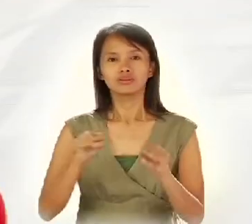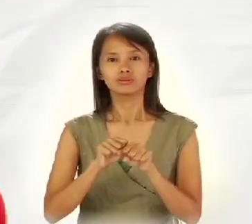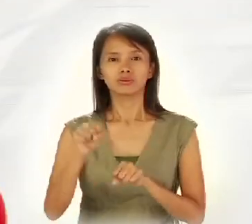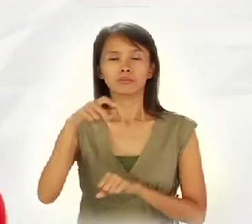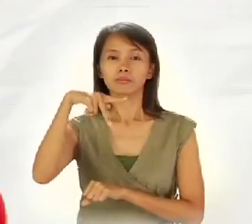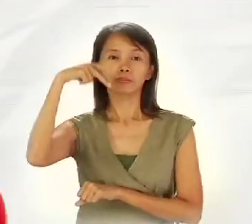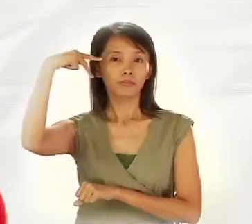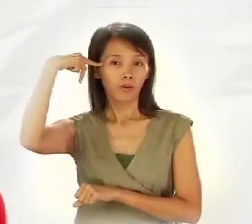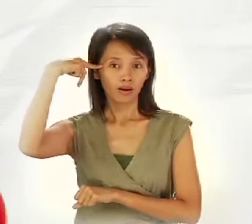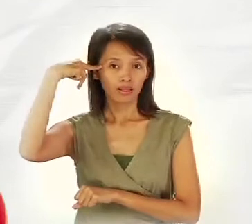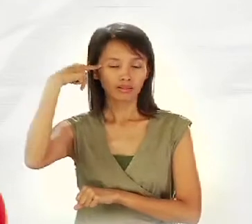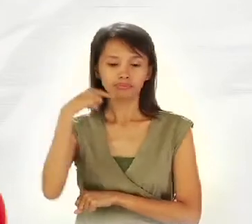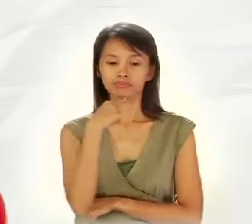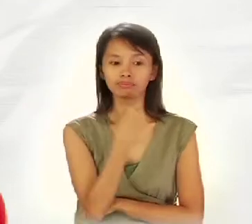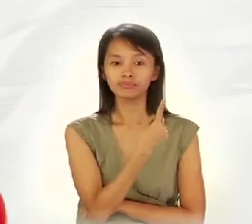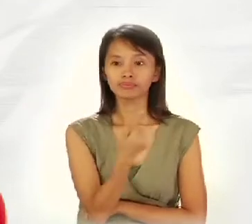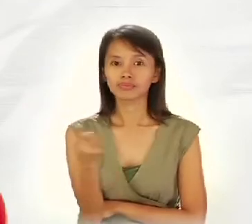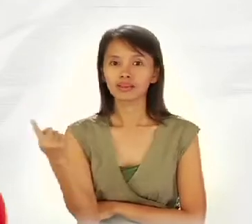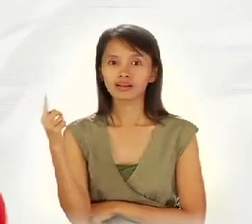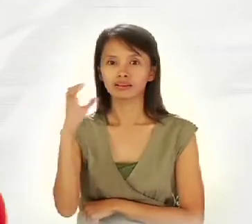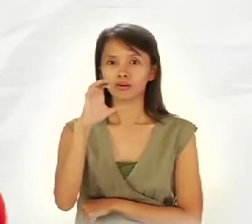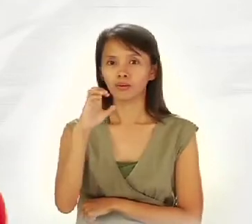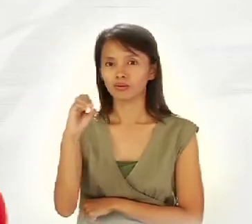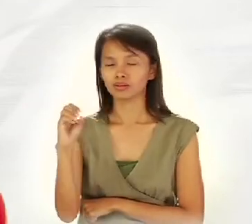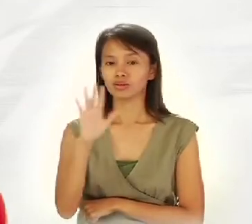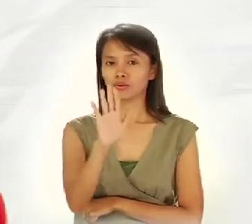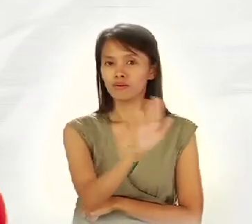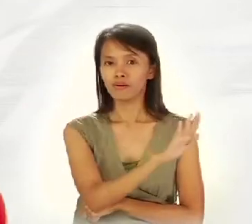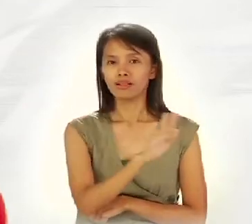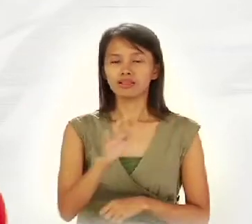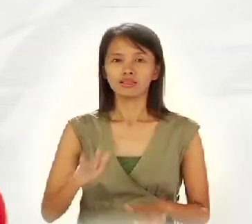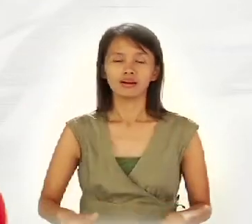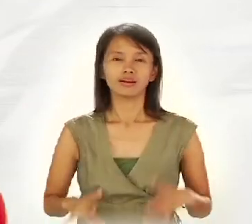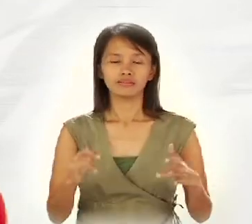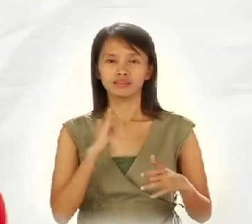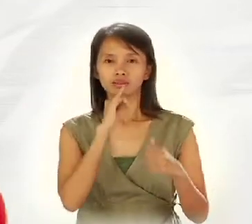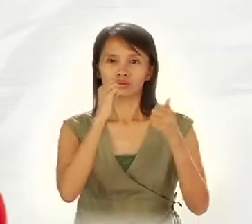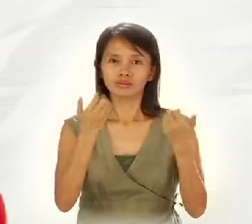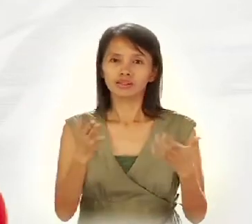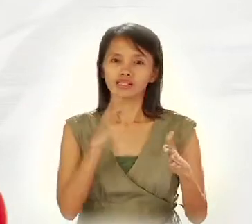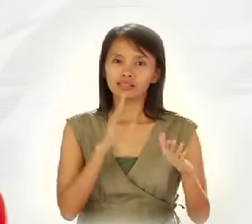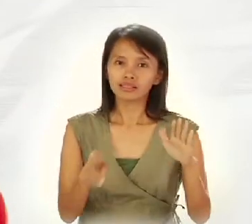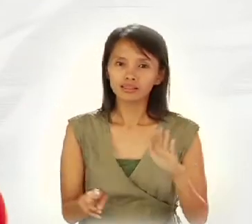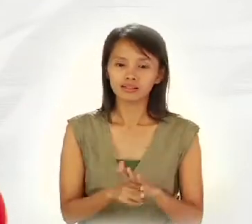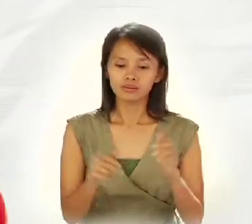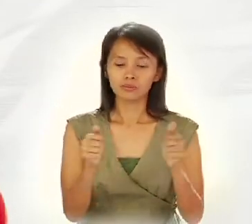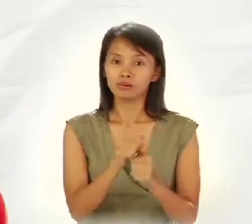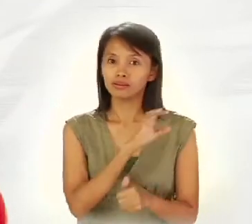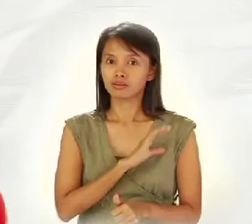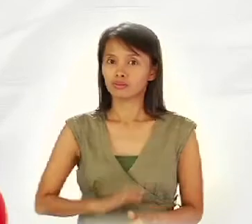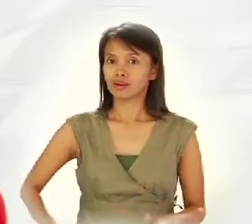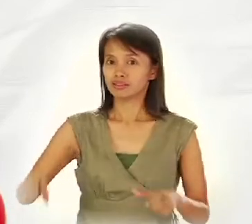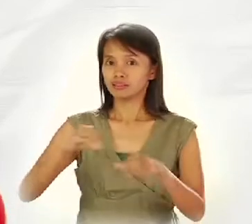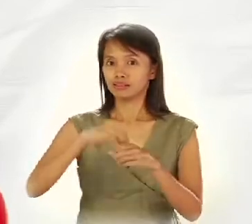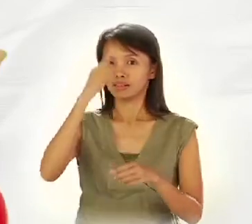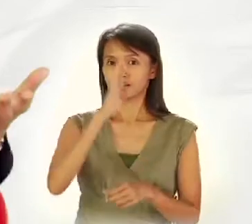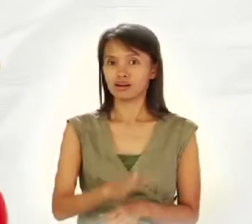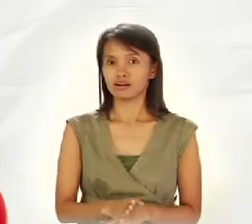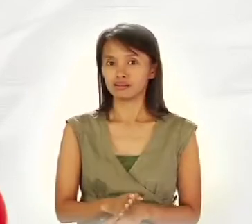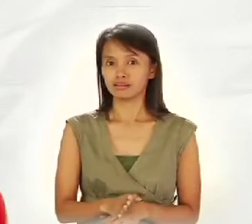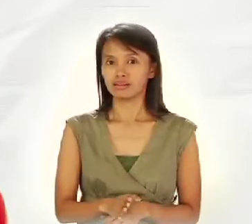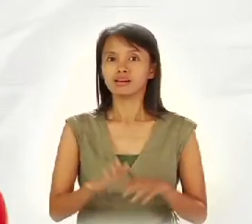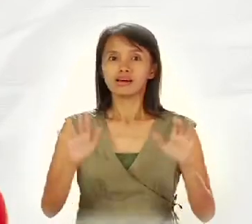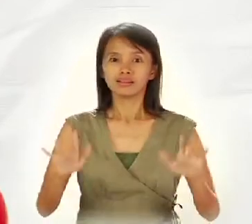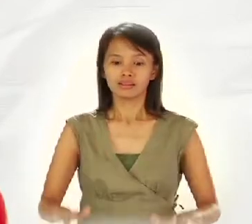the Colossians, your life is already hidden with Christ in God. The life that